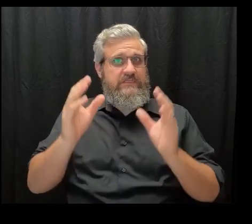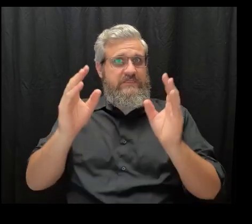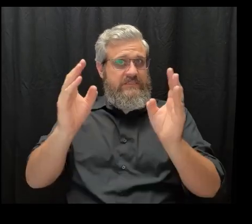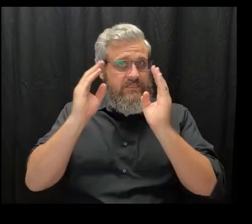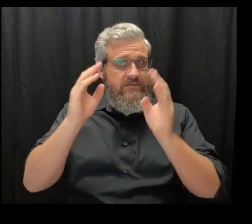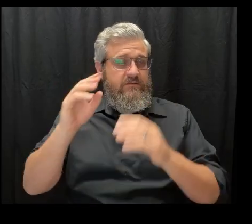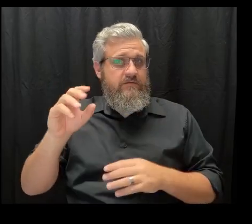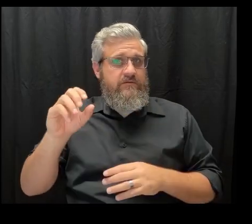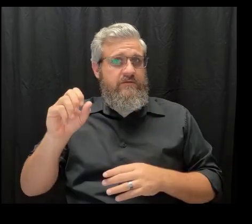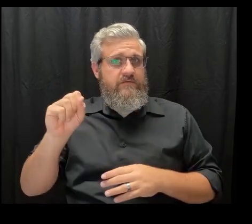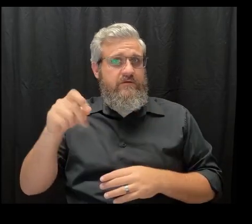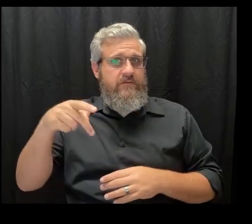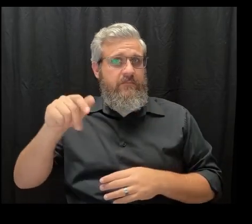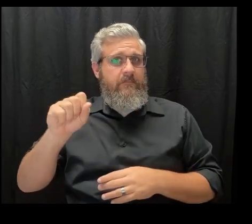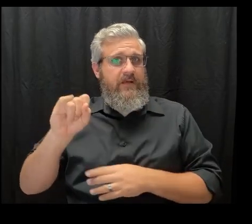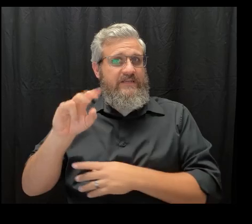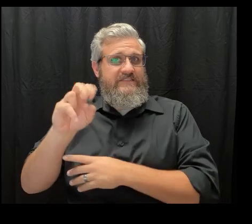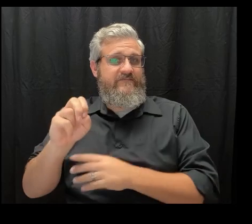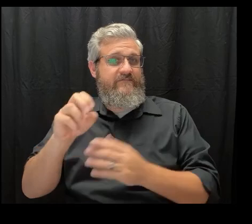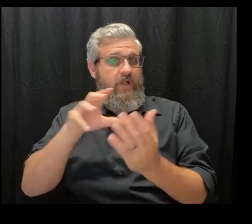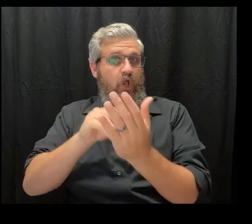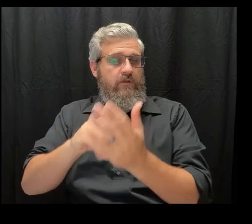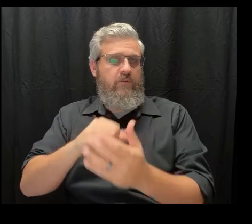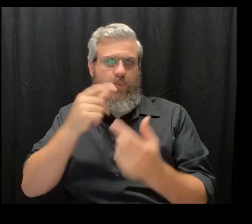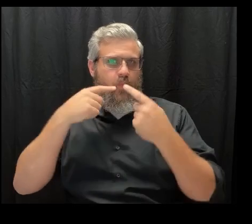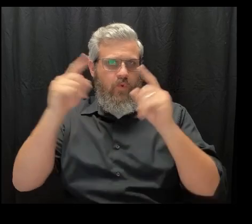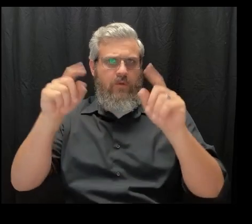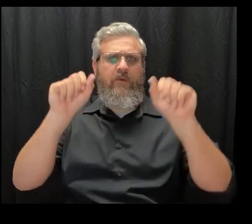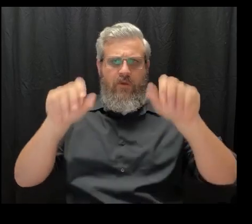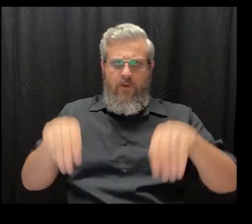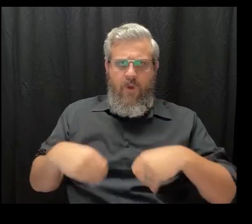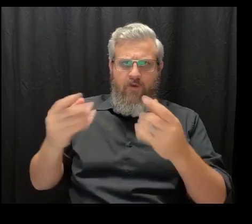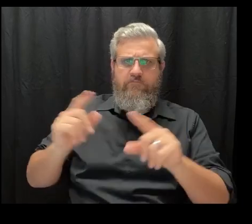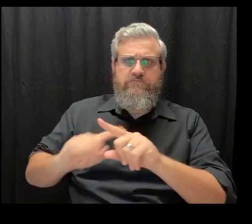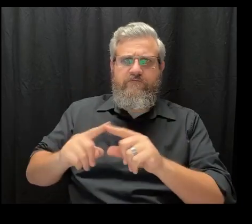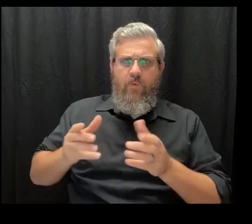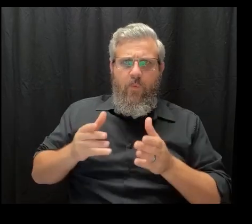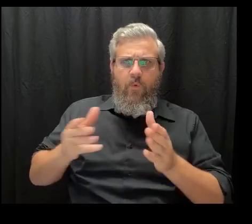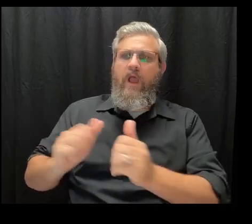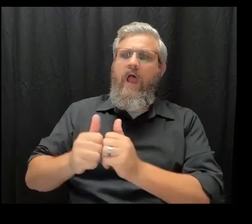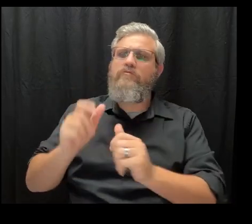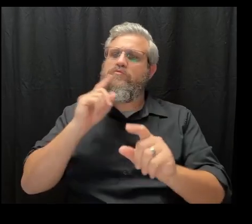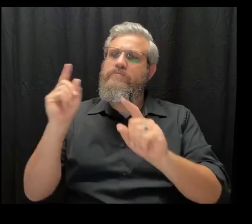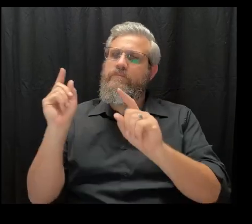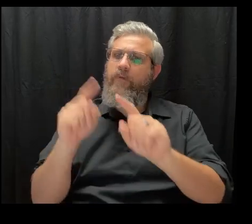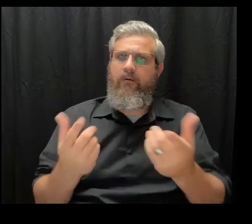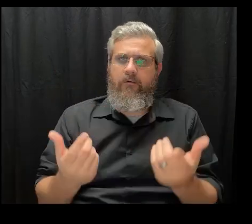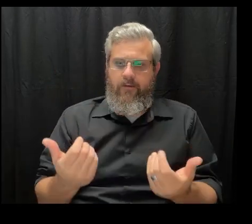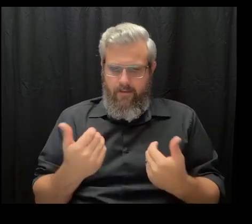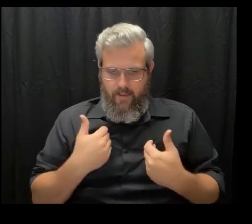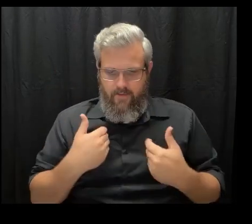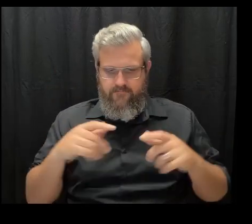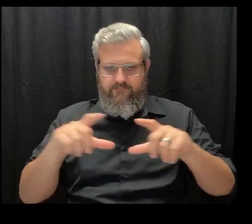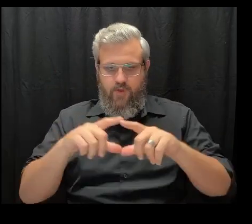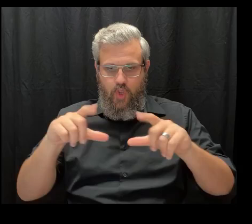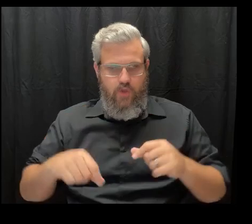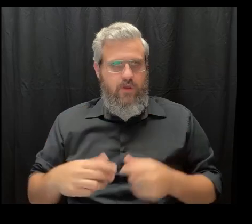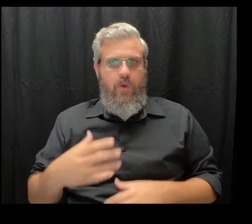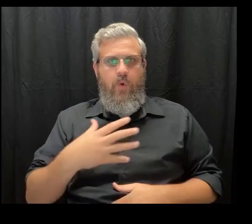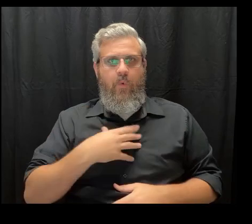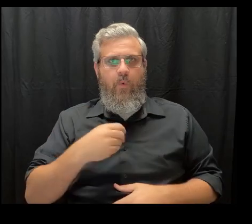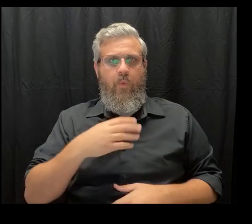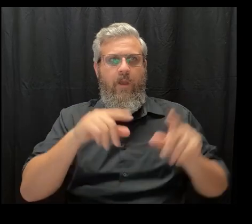promote active participation, such as offering a variety of ways to respond, like using response cards, whiteboards, or hand